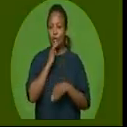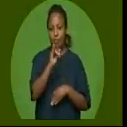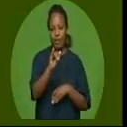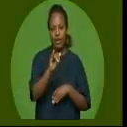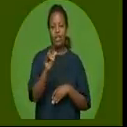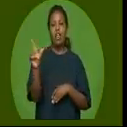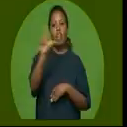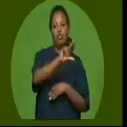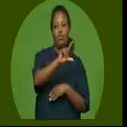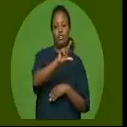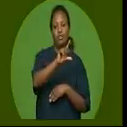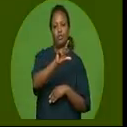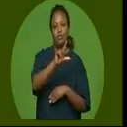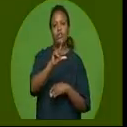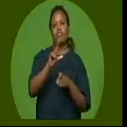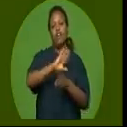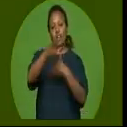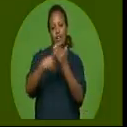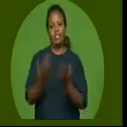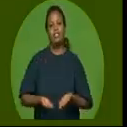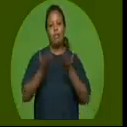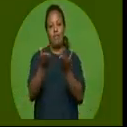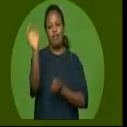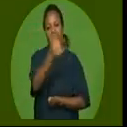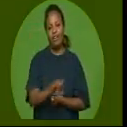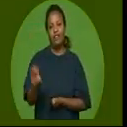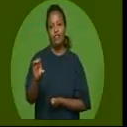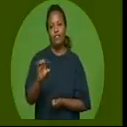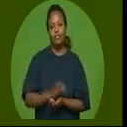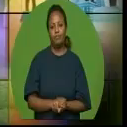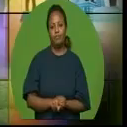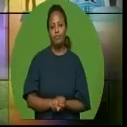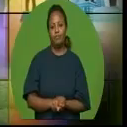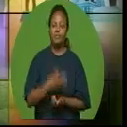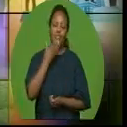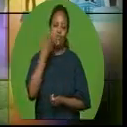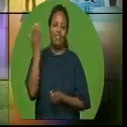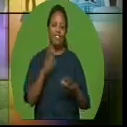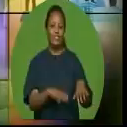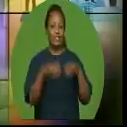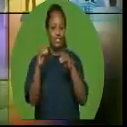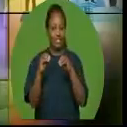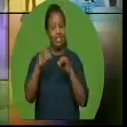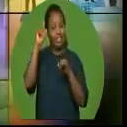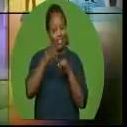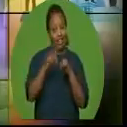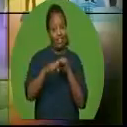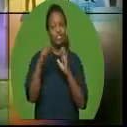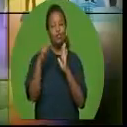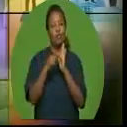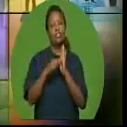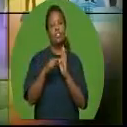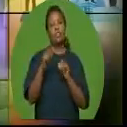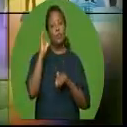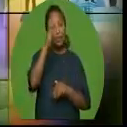explained by a leftward shift of the aggregate supply curve. Well, students, the last